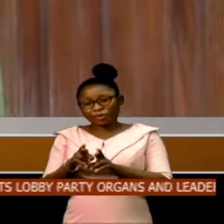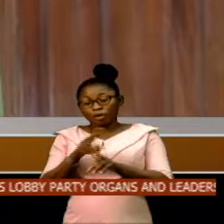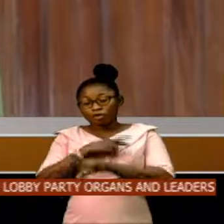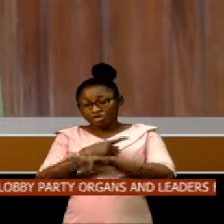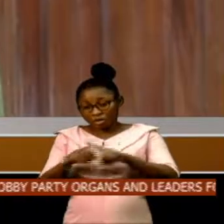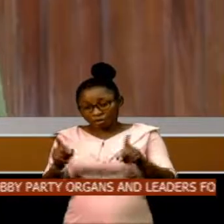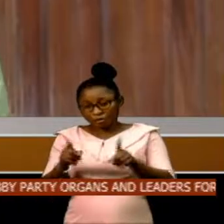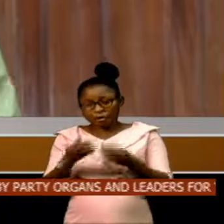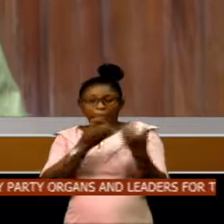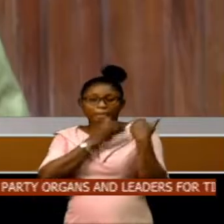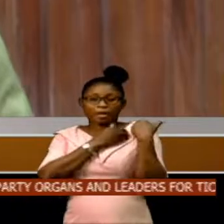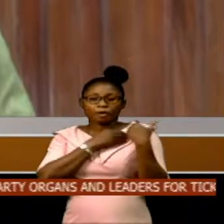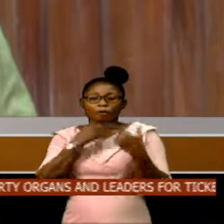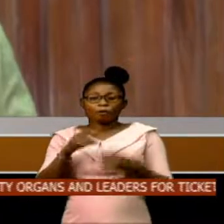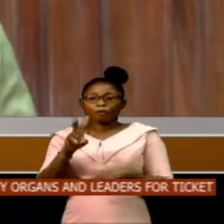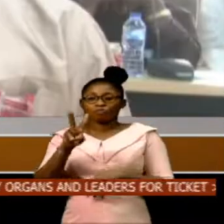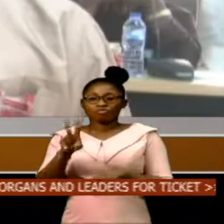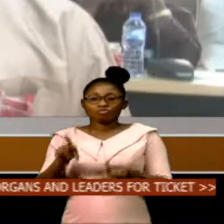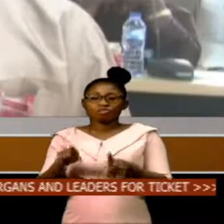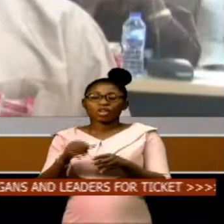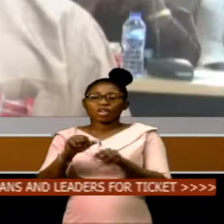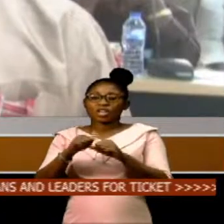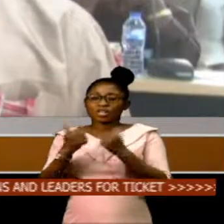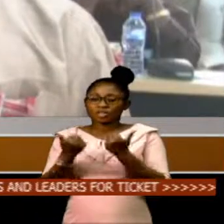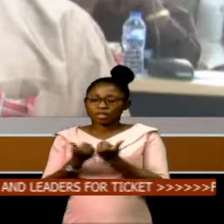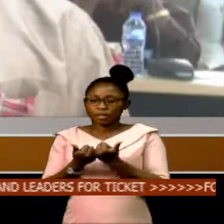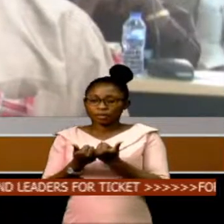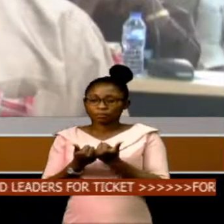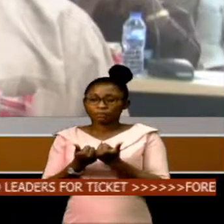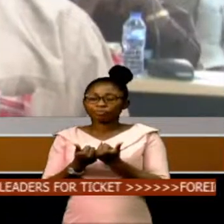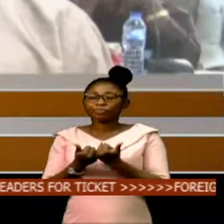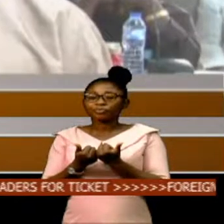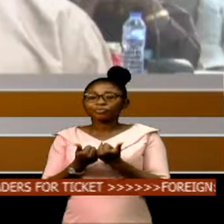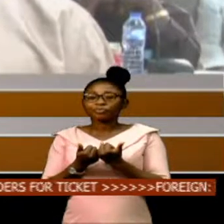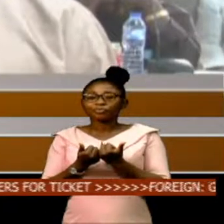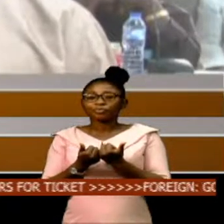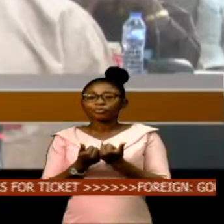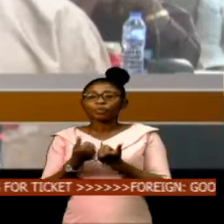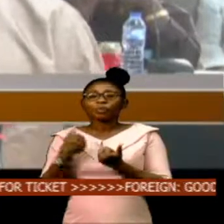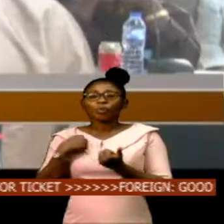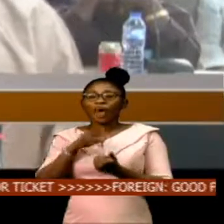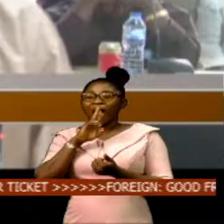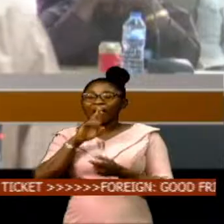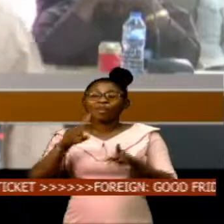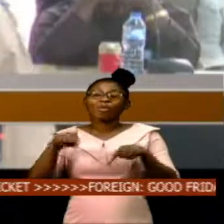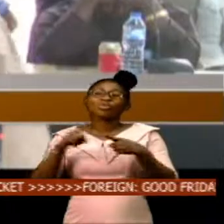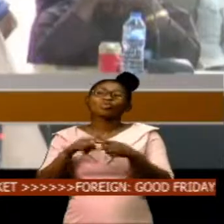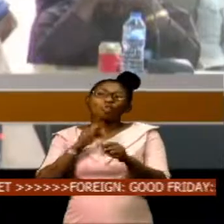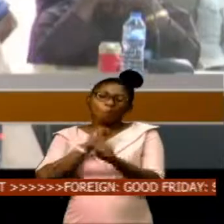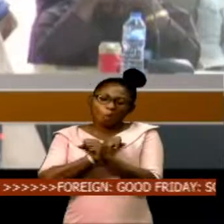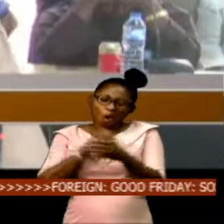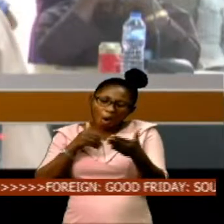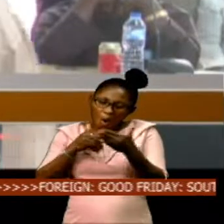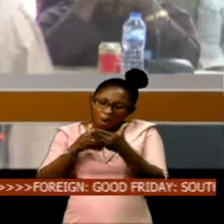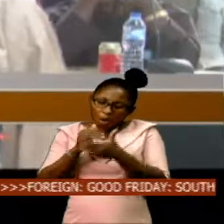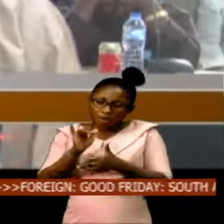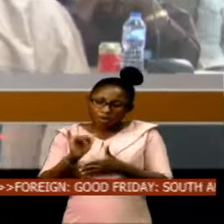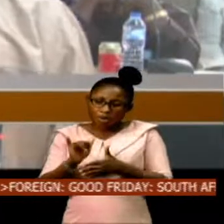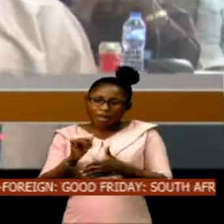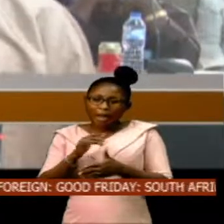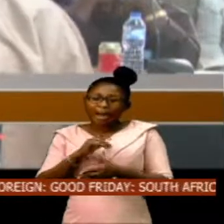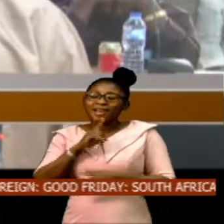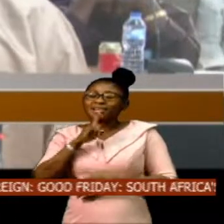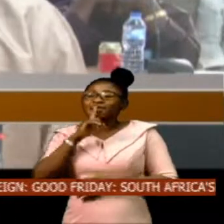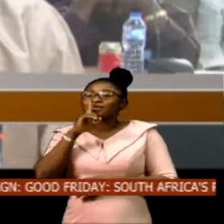mandates of the two agencies. We are going to work very closely